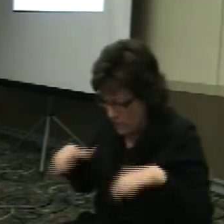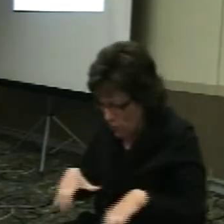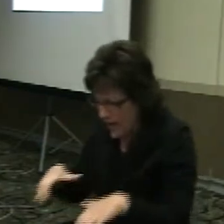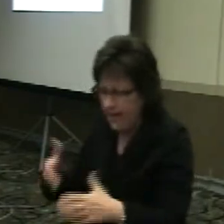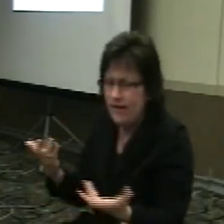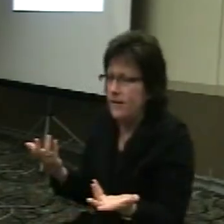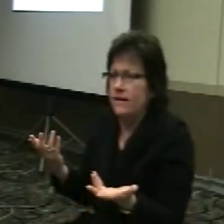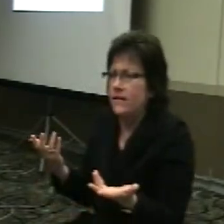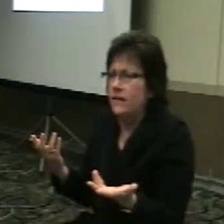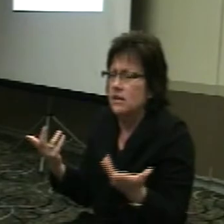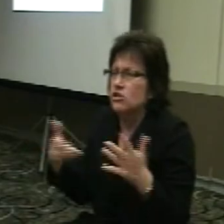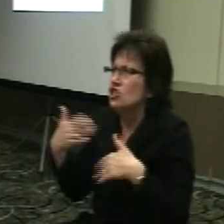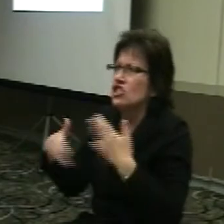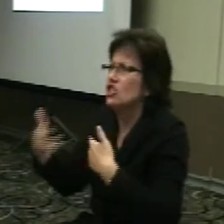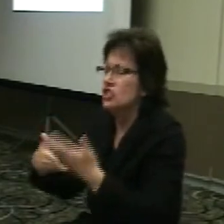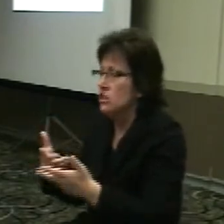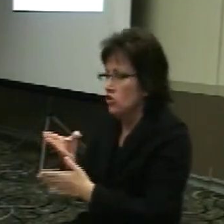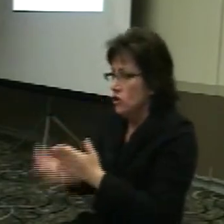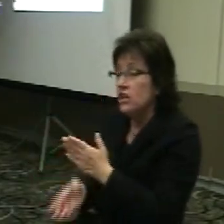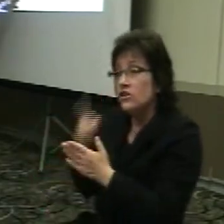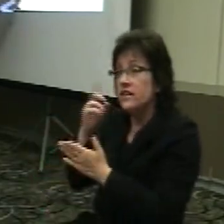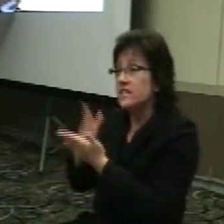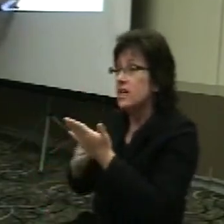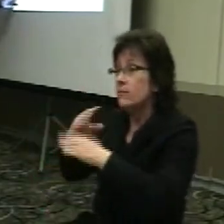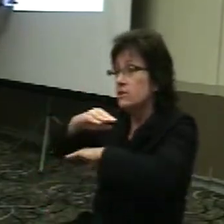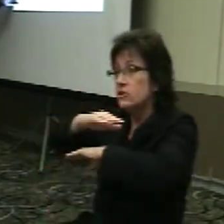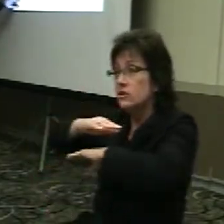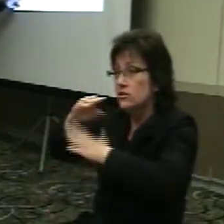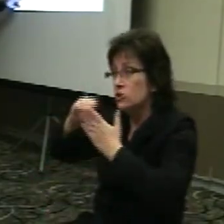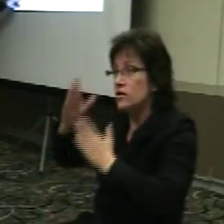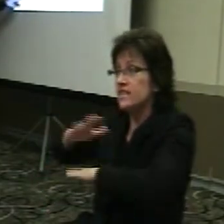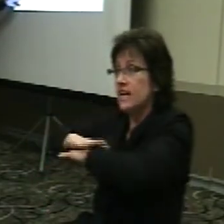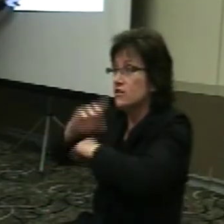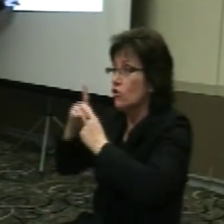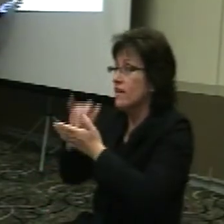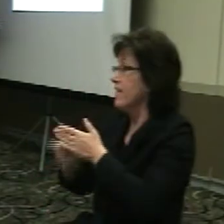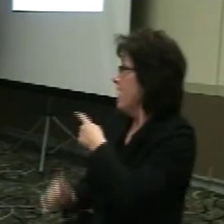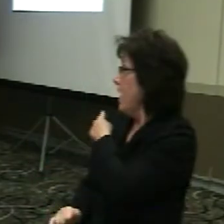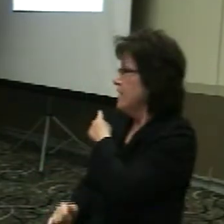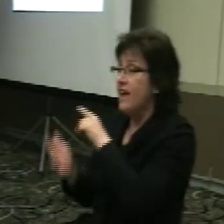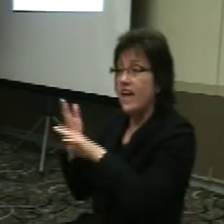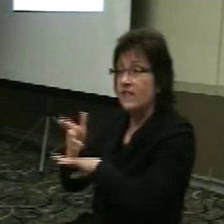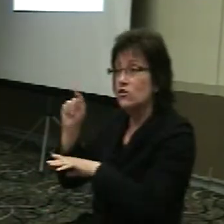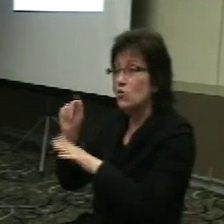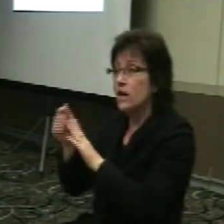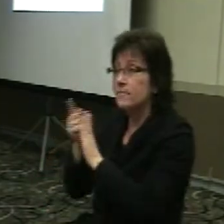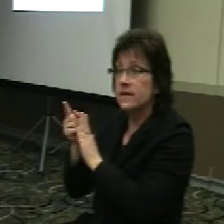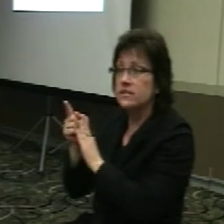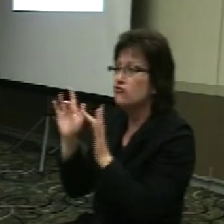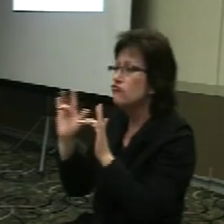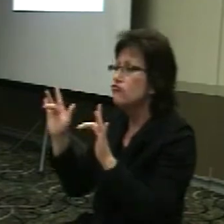get done here. Do you think you will have some students whose desks look like this after 20 minutes? Yeah, they got absolutely